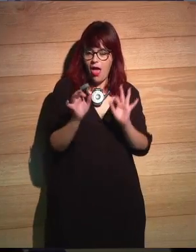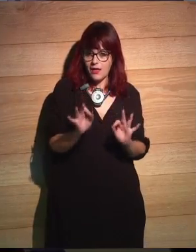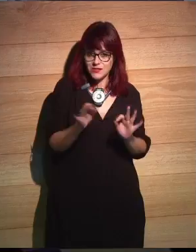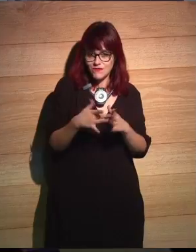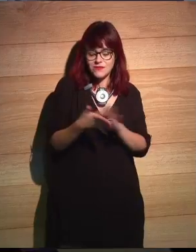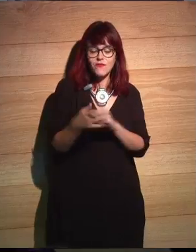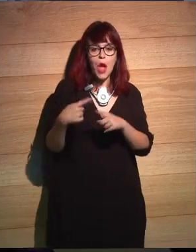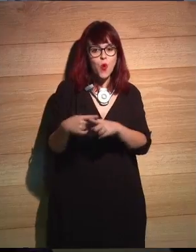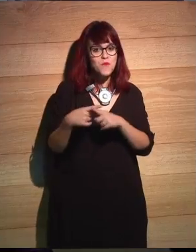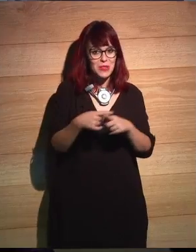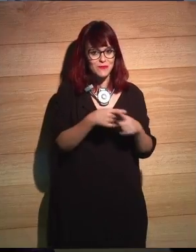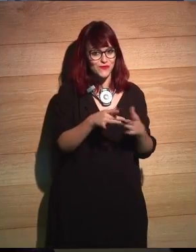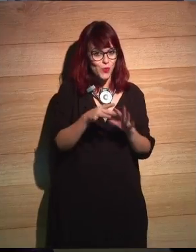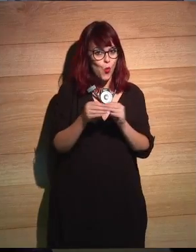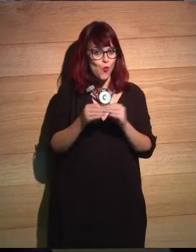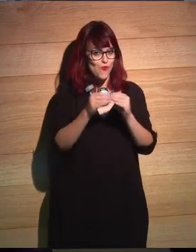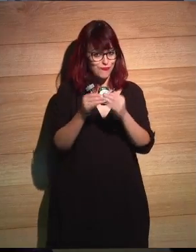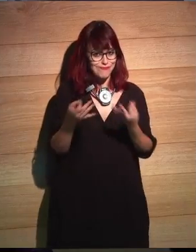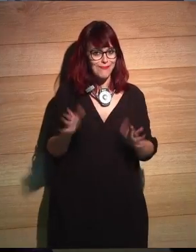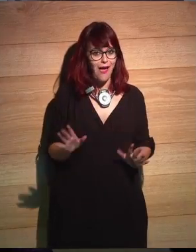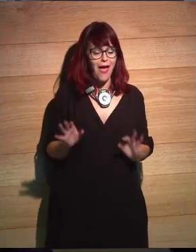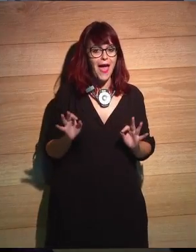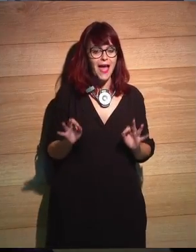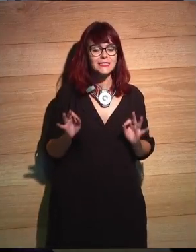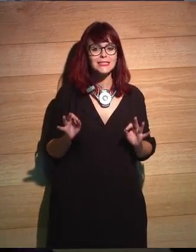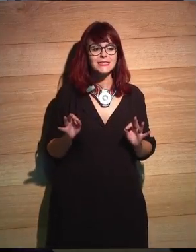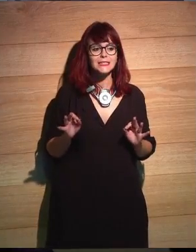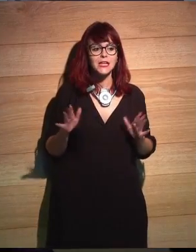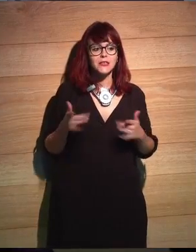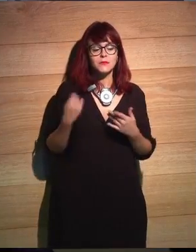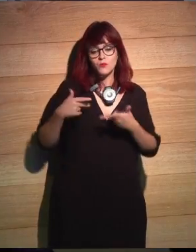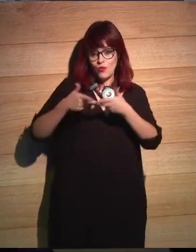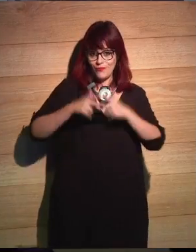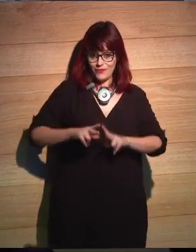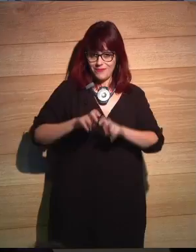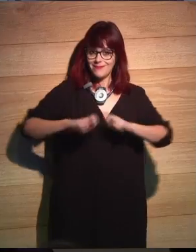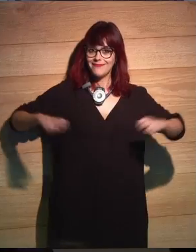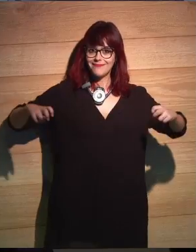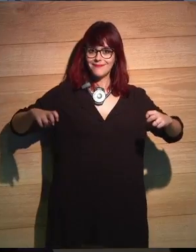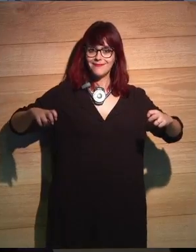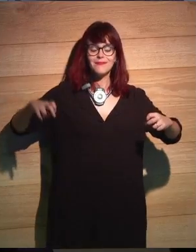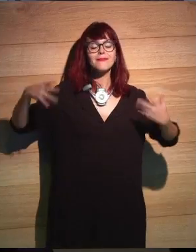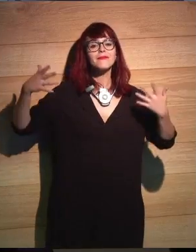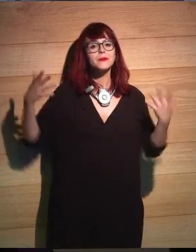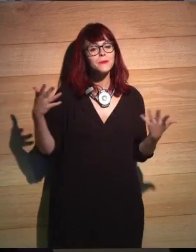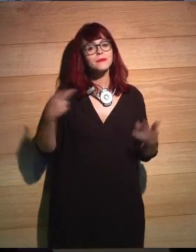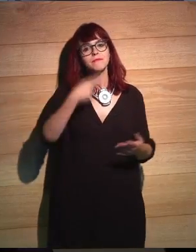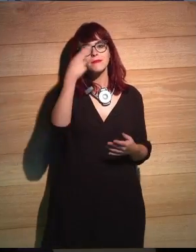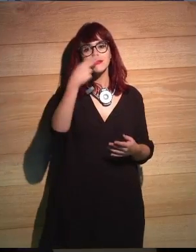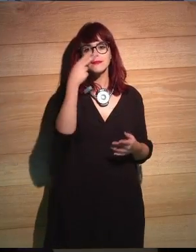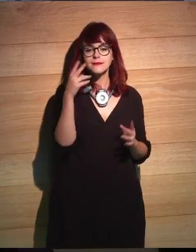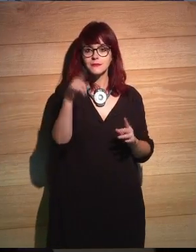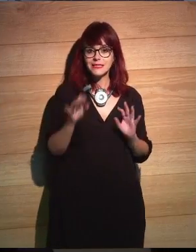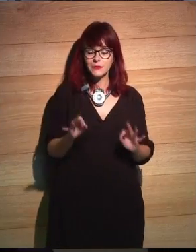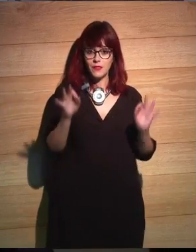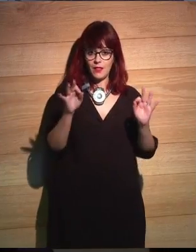is the vehicle that we share and that we express ourselves through, and that is what we have in common. And